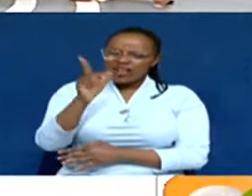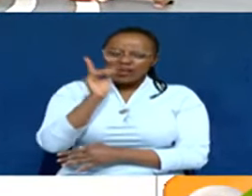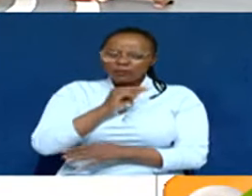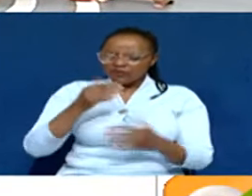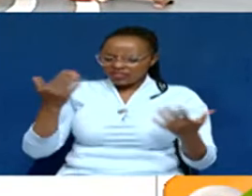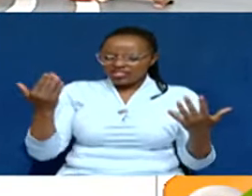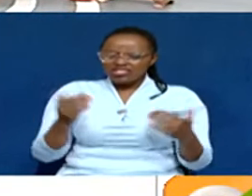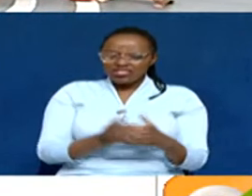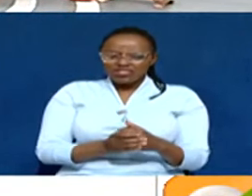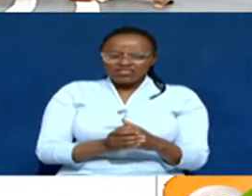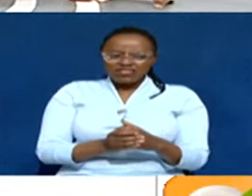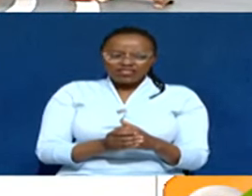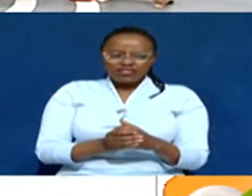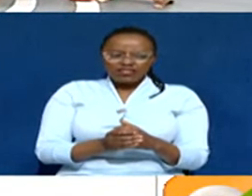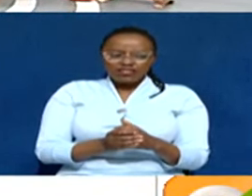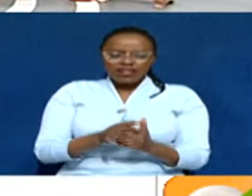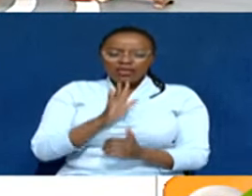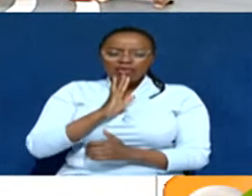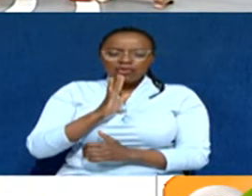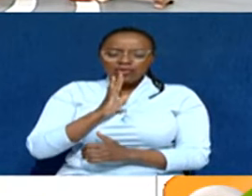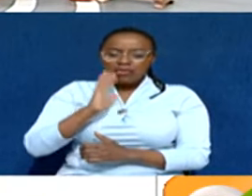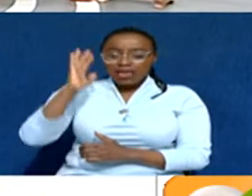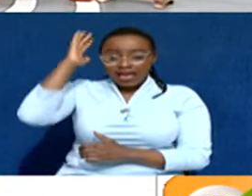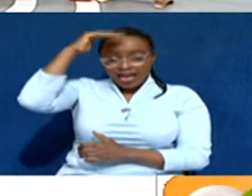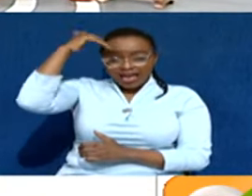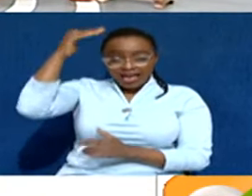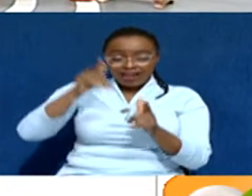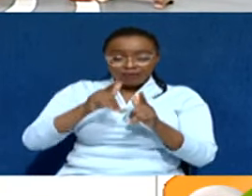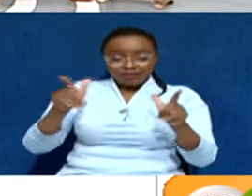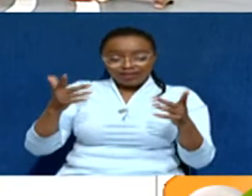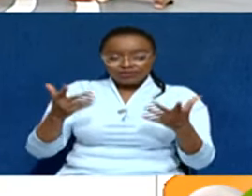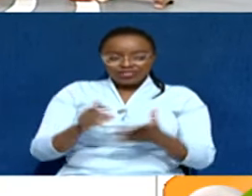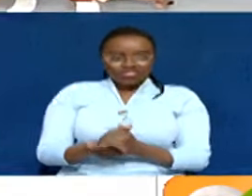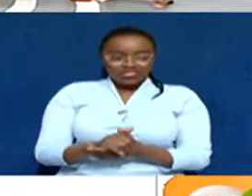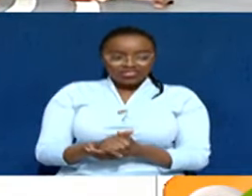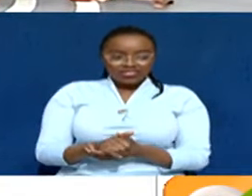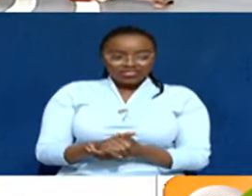face. Inti jina anasa fulus kitiri.